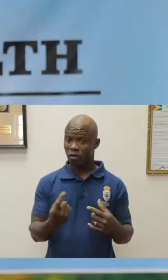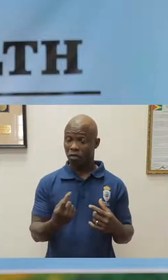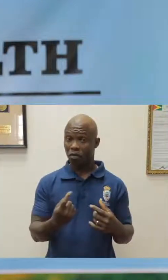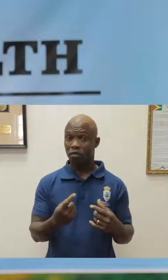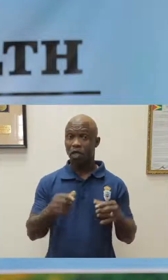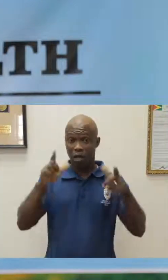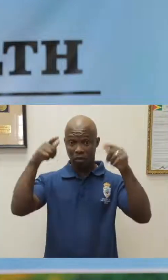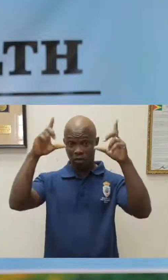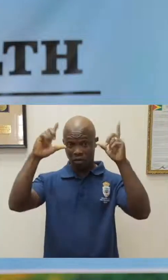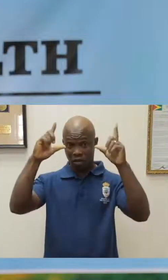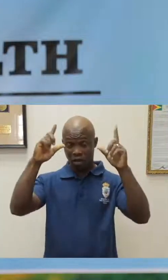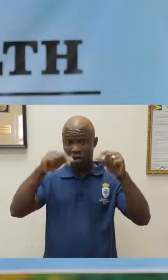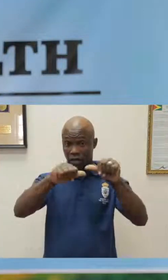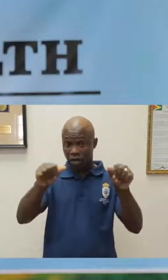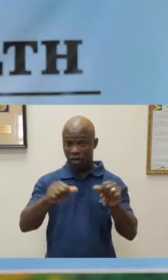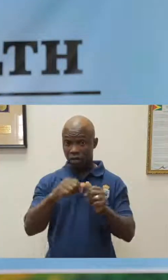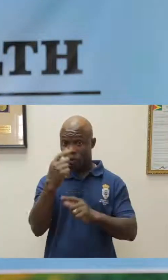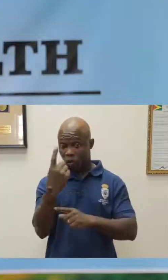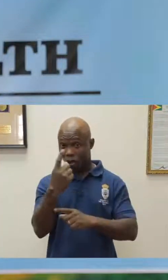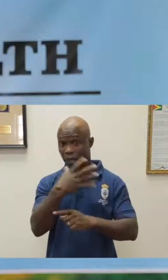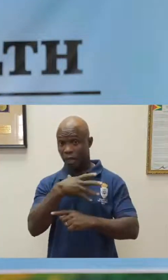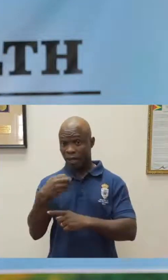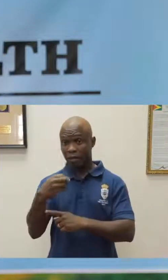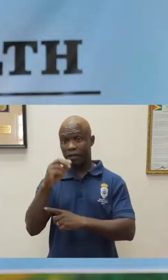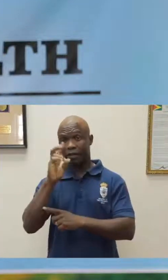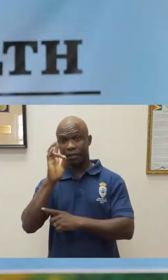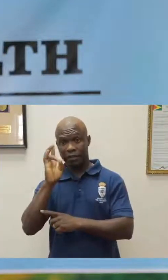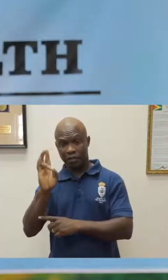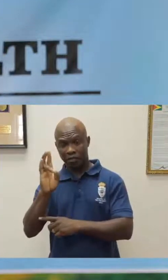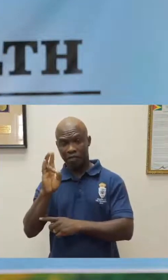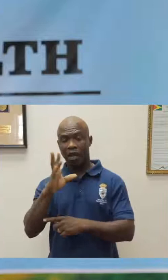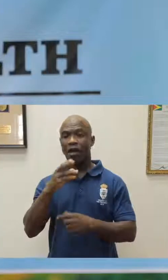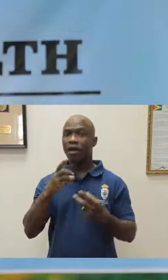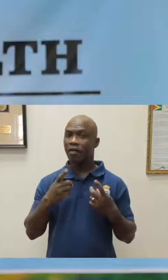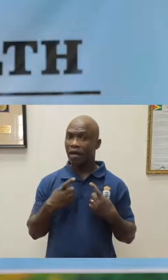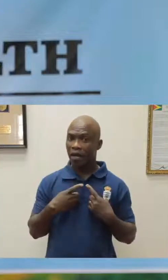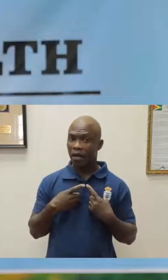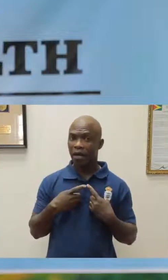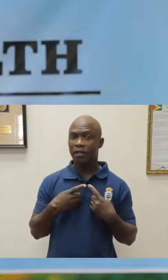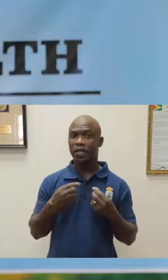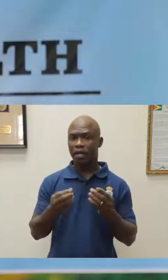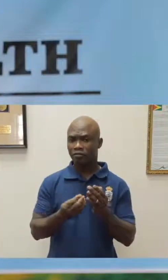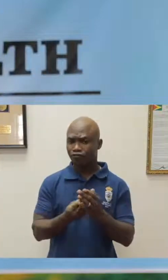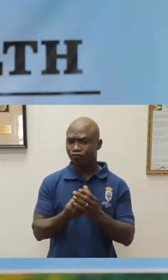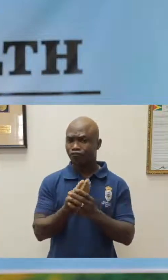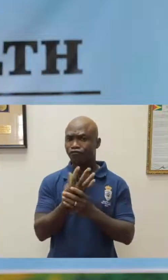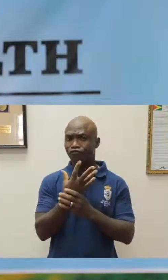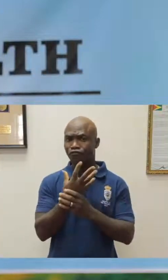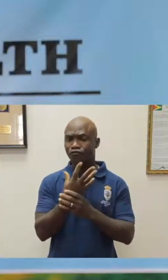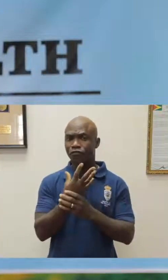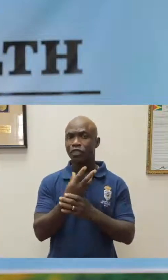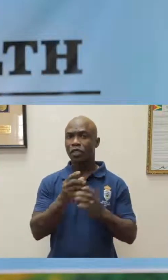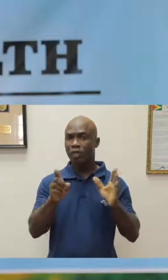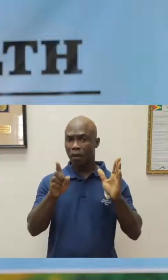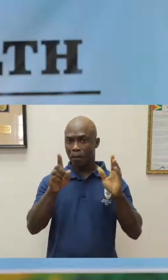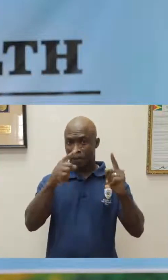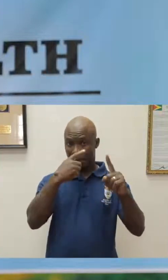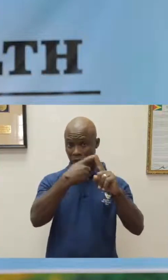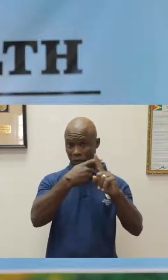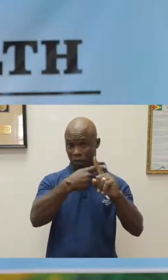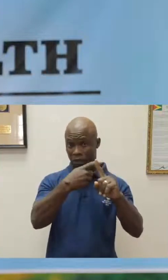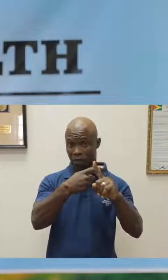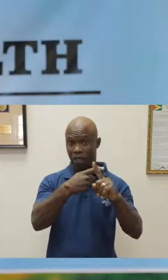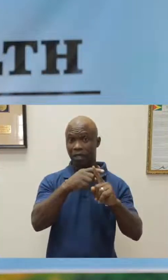the hinterland regions 1 and 7 have had an exponential growth in positive